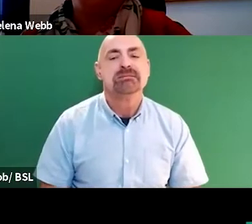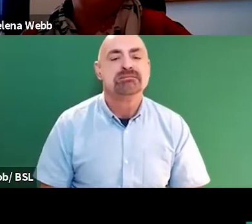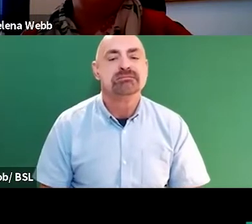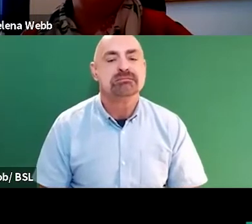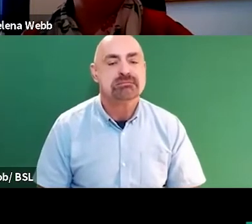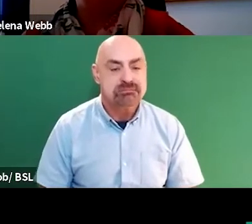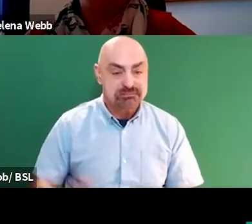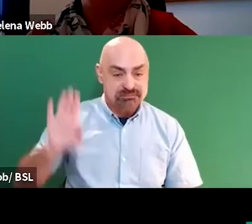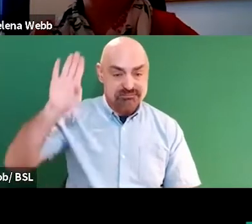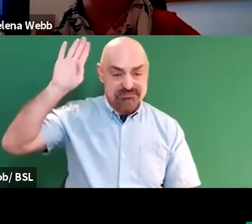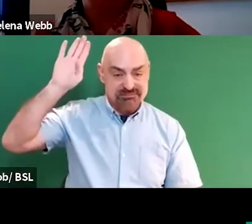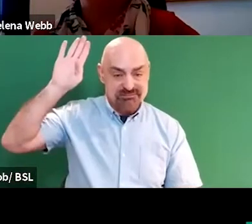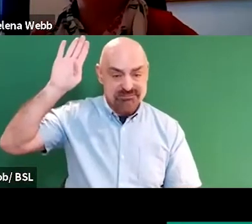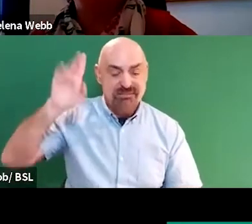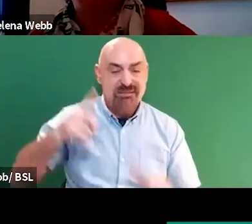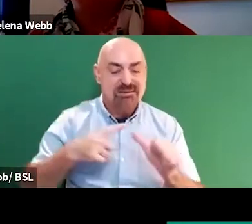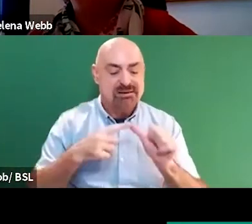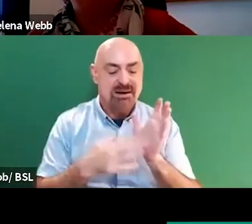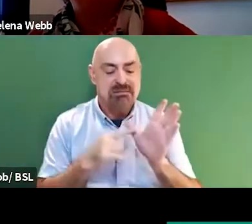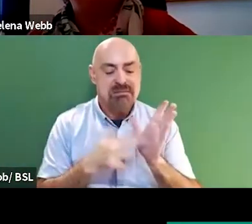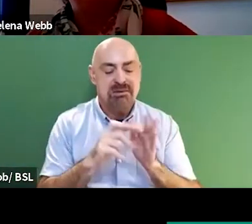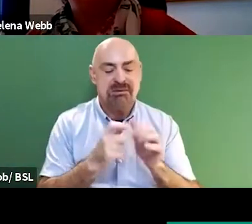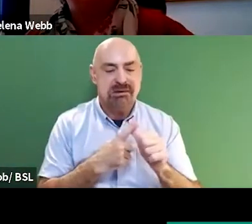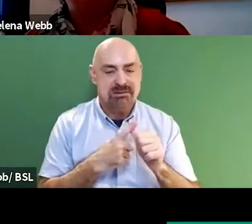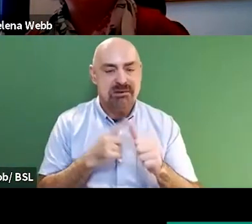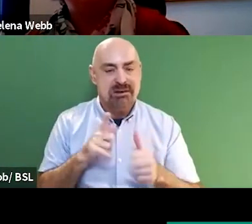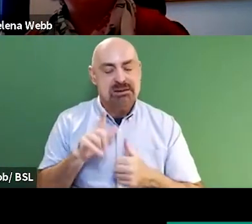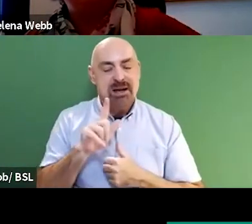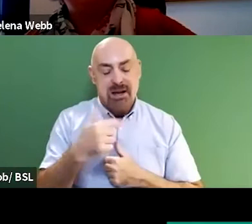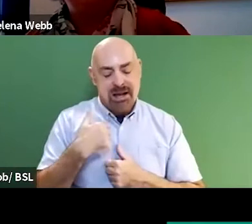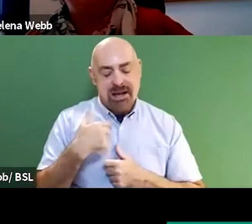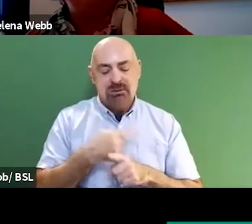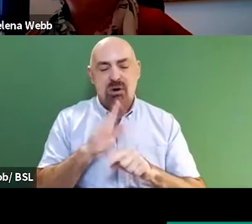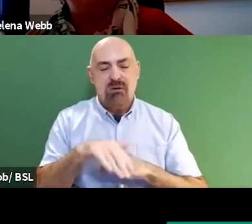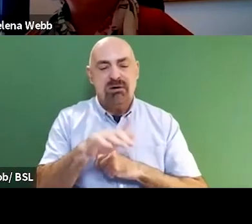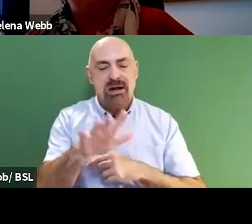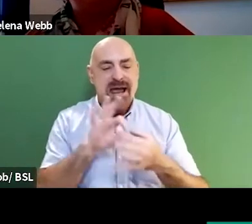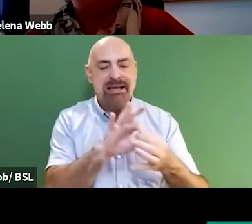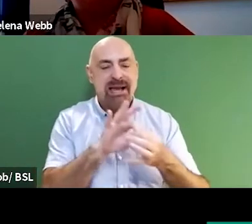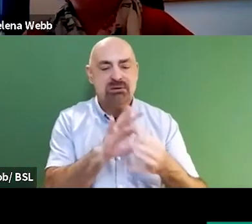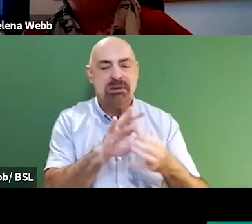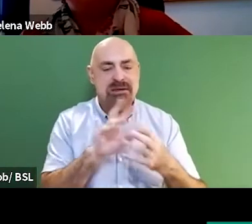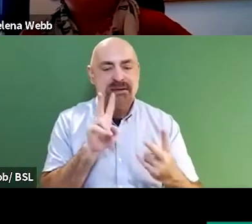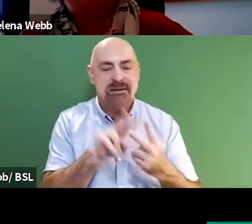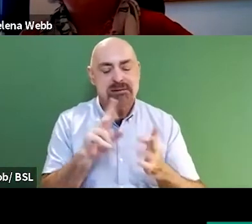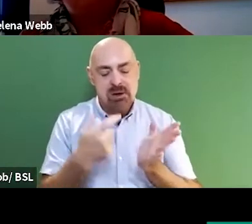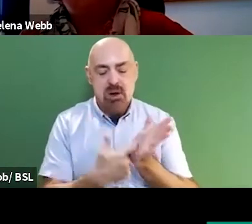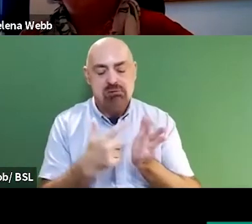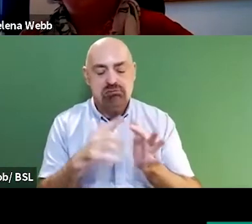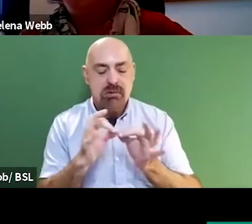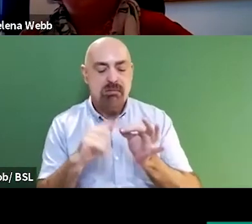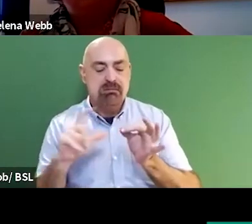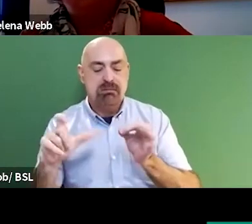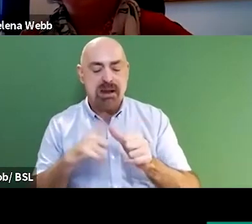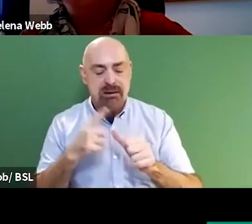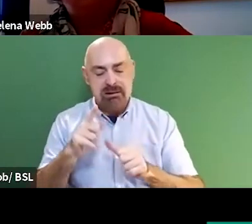Yeah, shall I just pick up and start with parental engagement? Might be helpful. So Rebecca talked about how